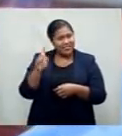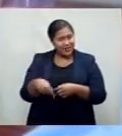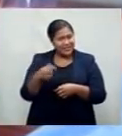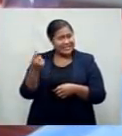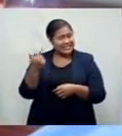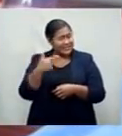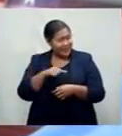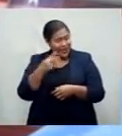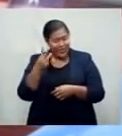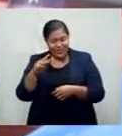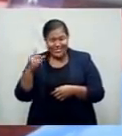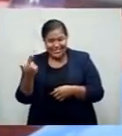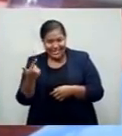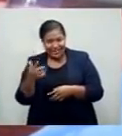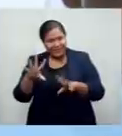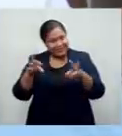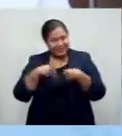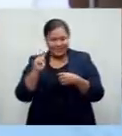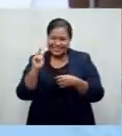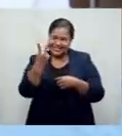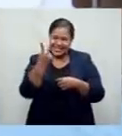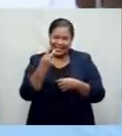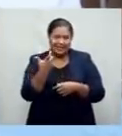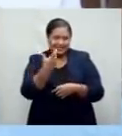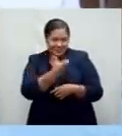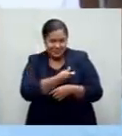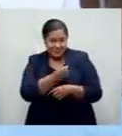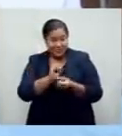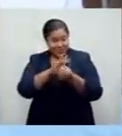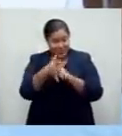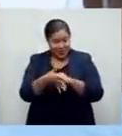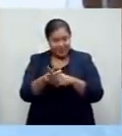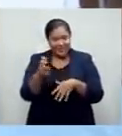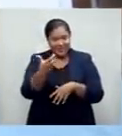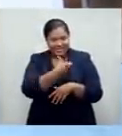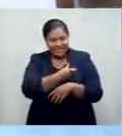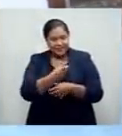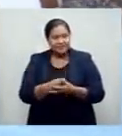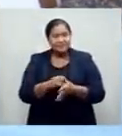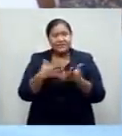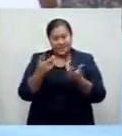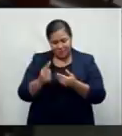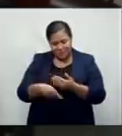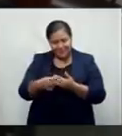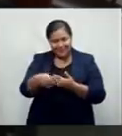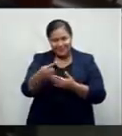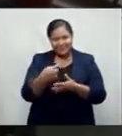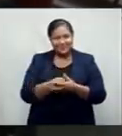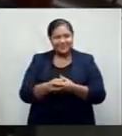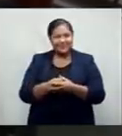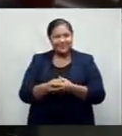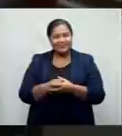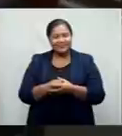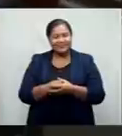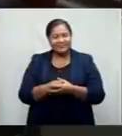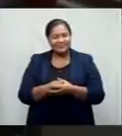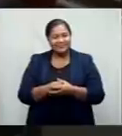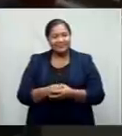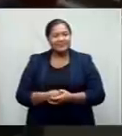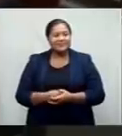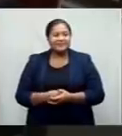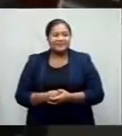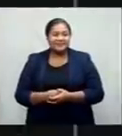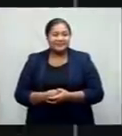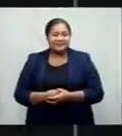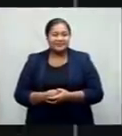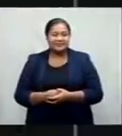54,737 people have received their second dose of the COVID-19 vaccine, and this continues on an upward trend. Lina Rees,